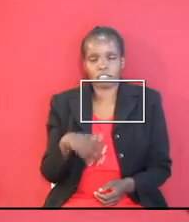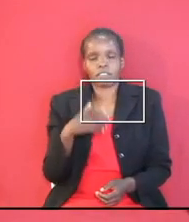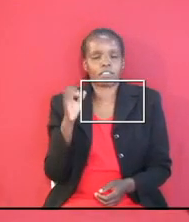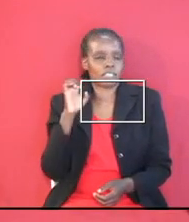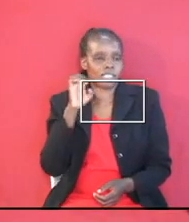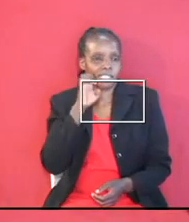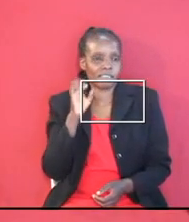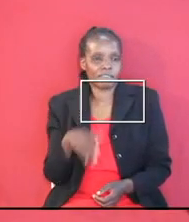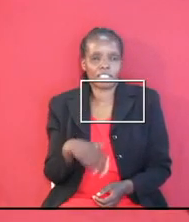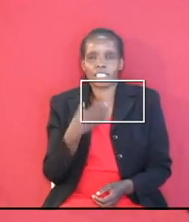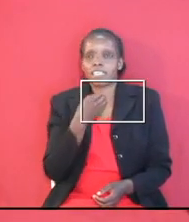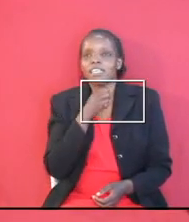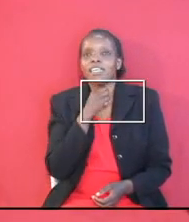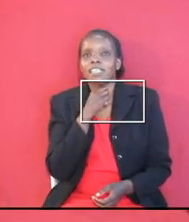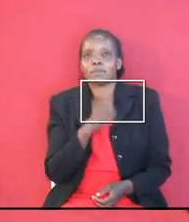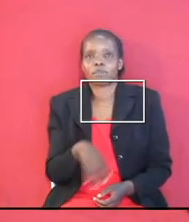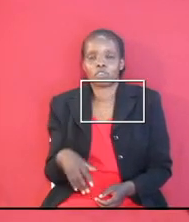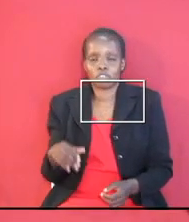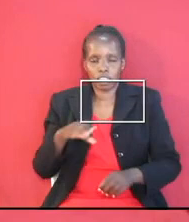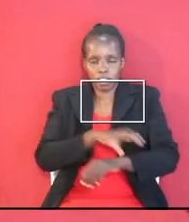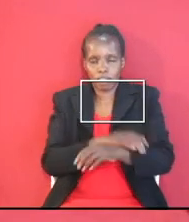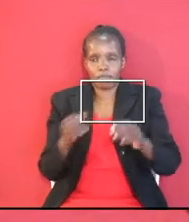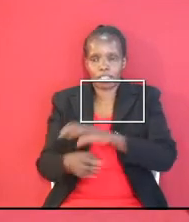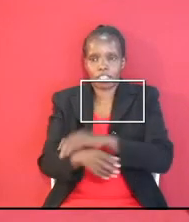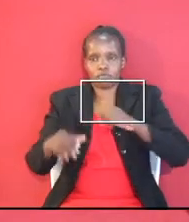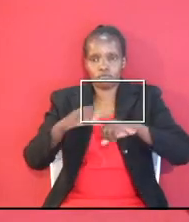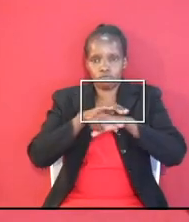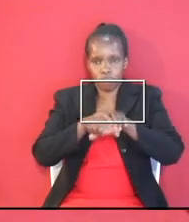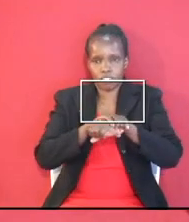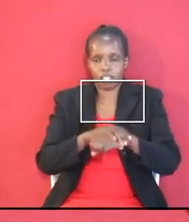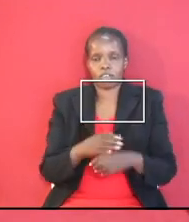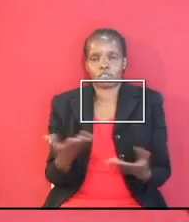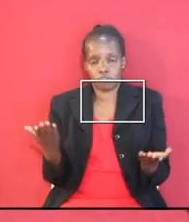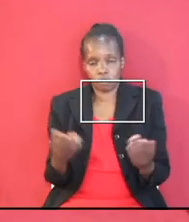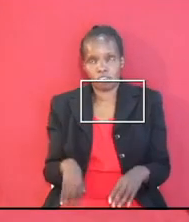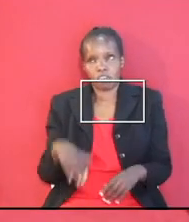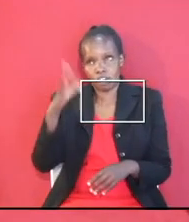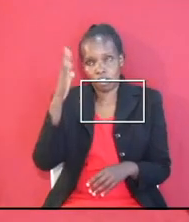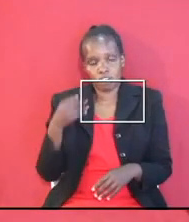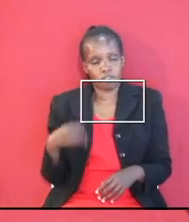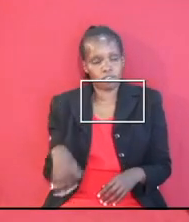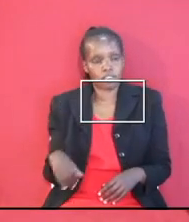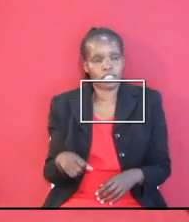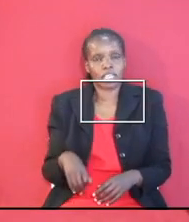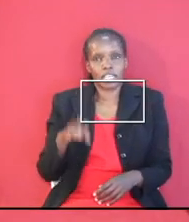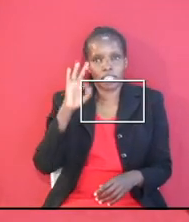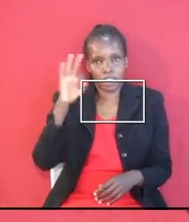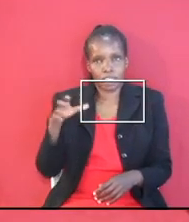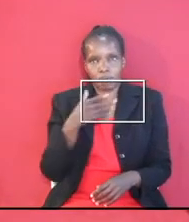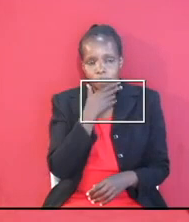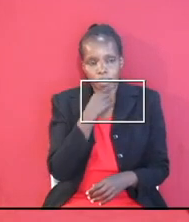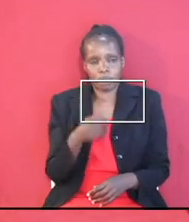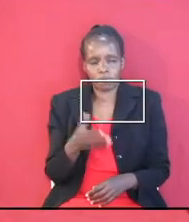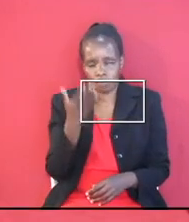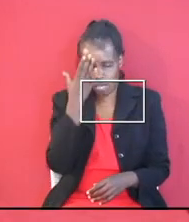of Nebuchadnezzar, God of John the Baptist, God of Meshach, Shadrach, and Abednego? Why did God